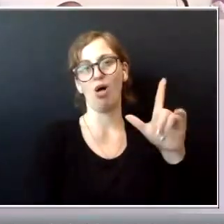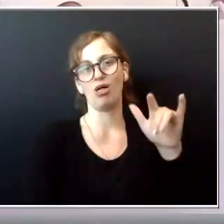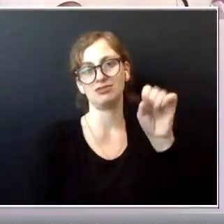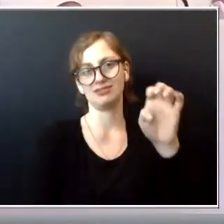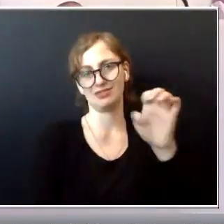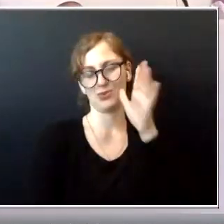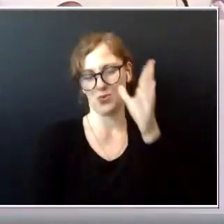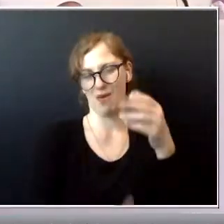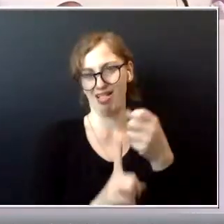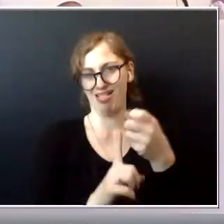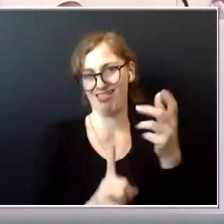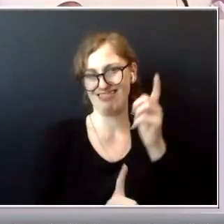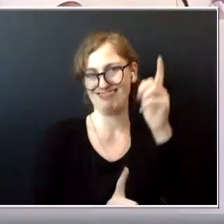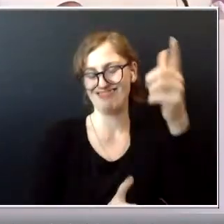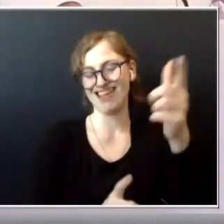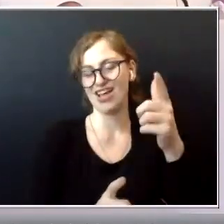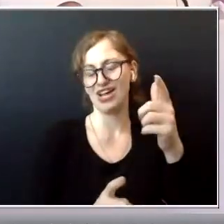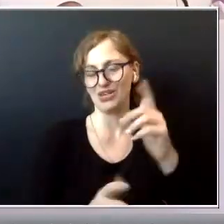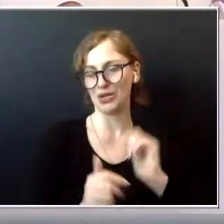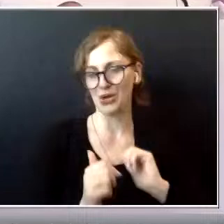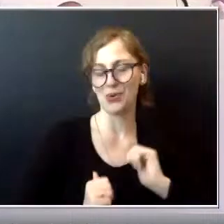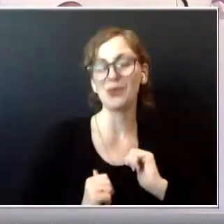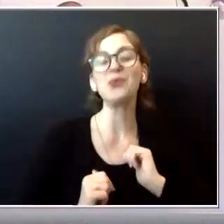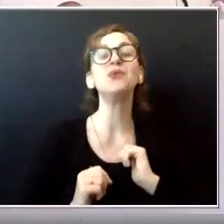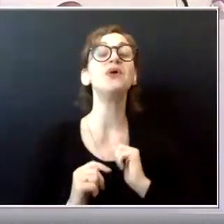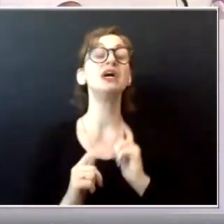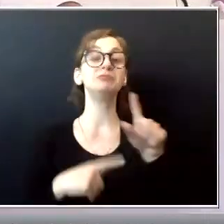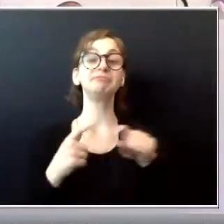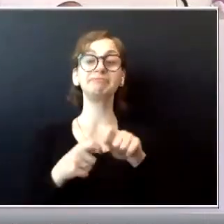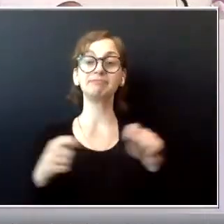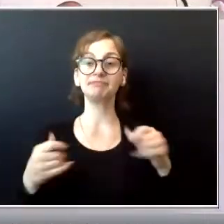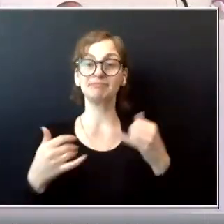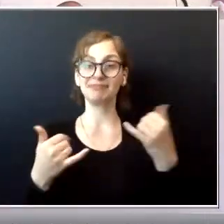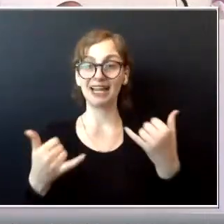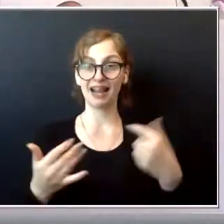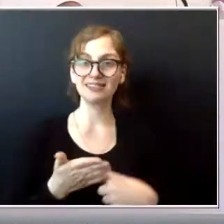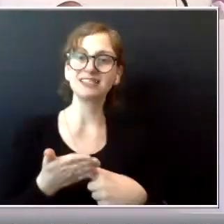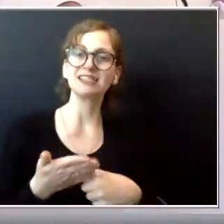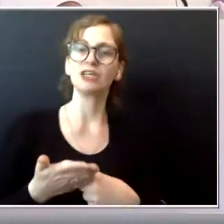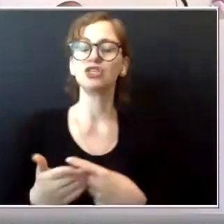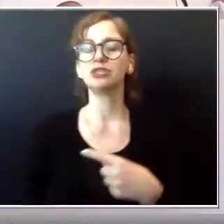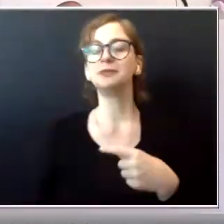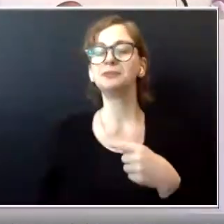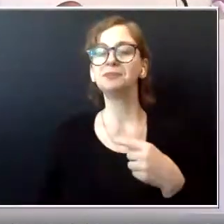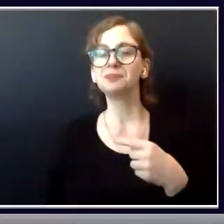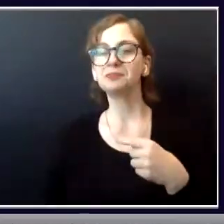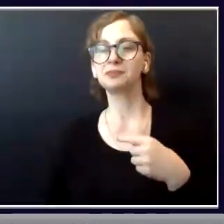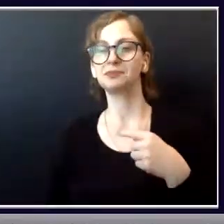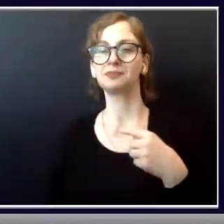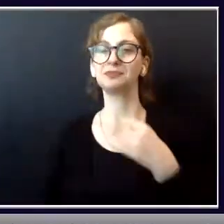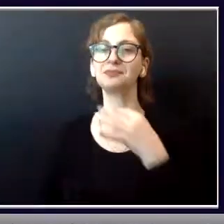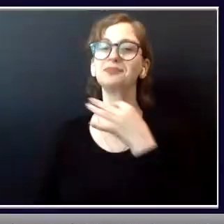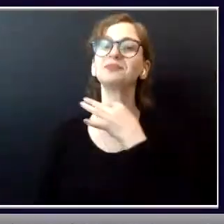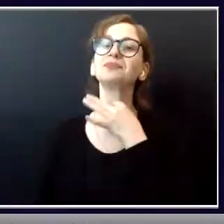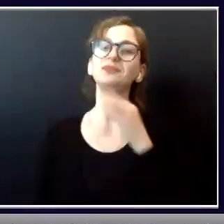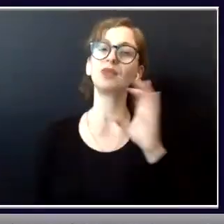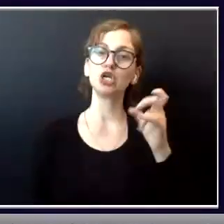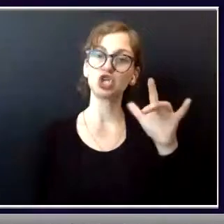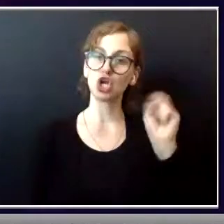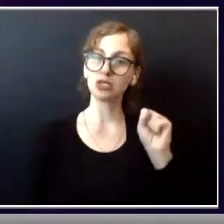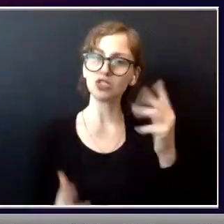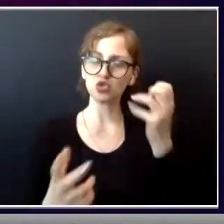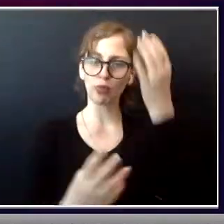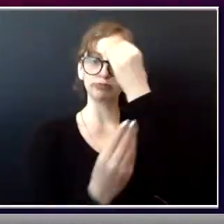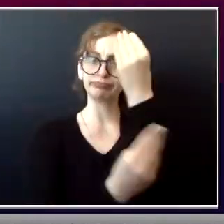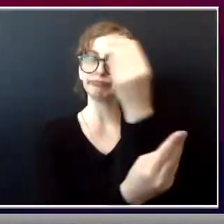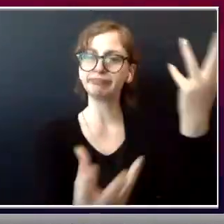As we wrap up this discussion, I want to ask Charles. Charles, what is something that you would like to say to someone who's watching who might be